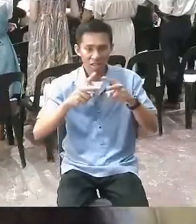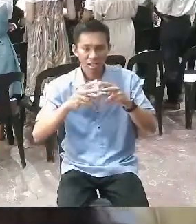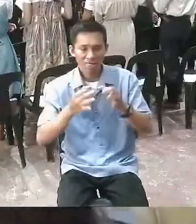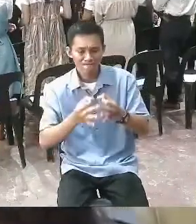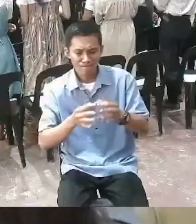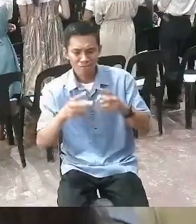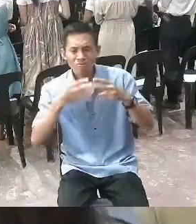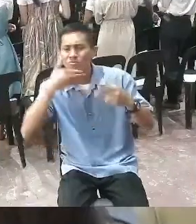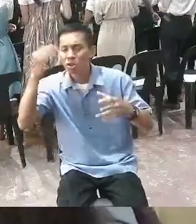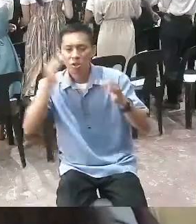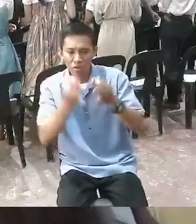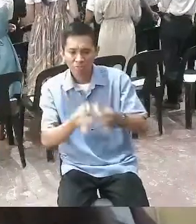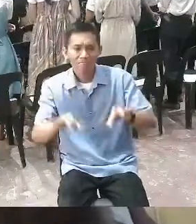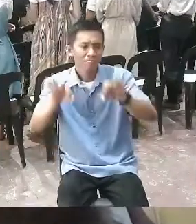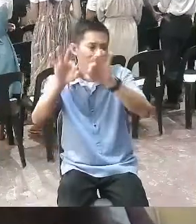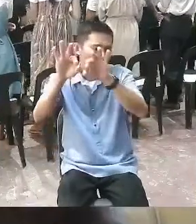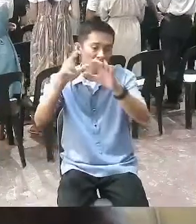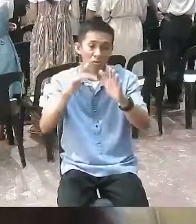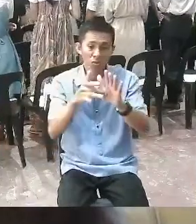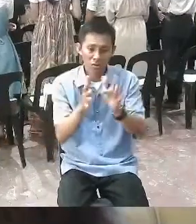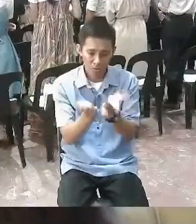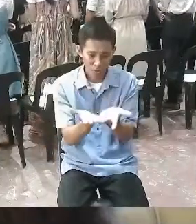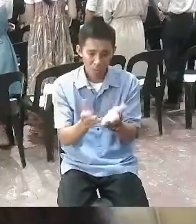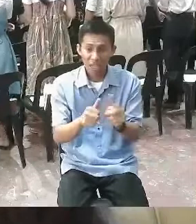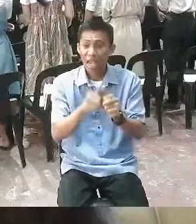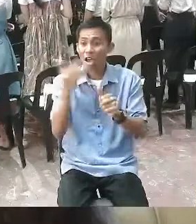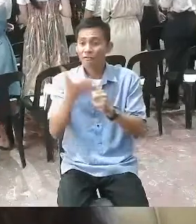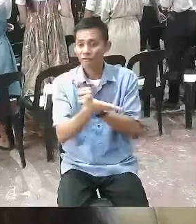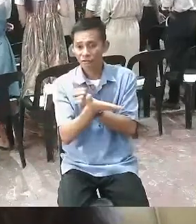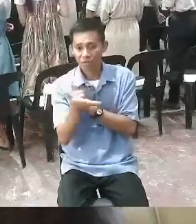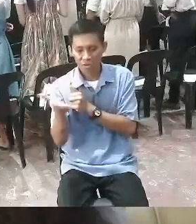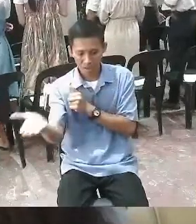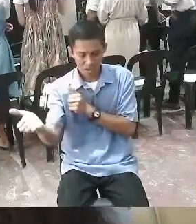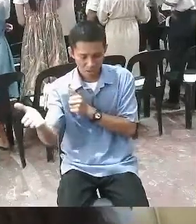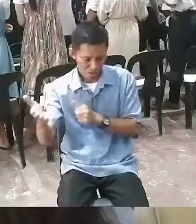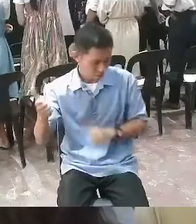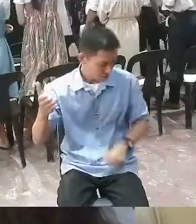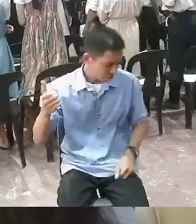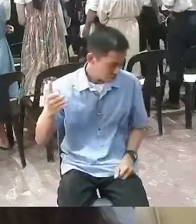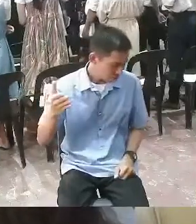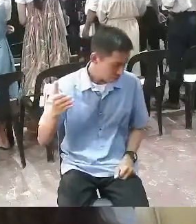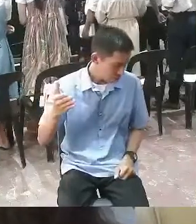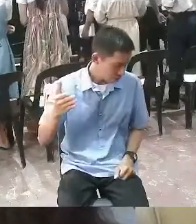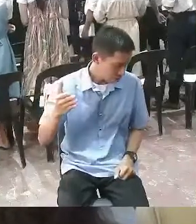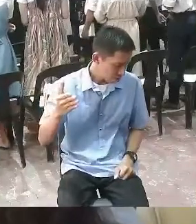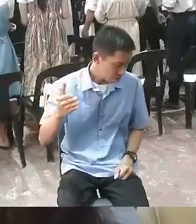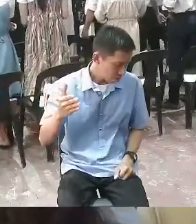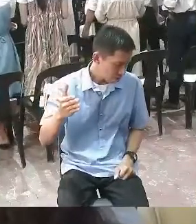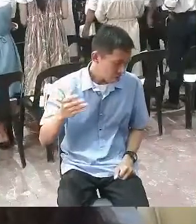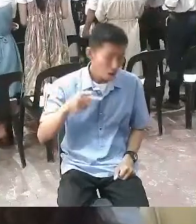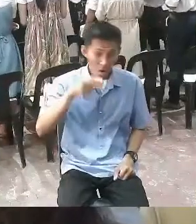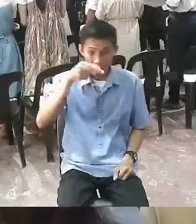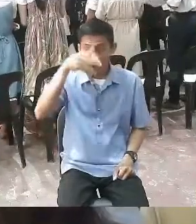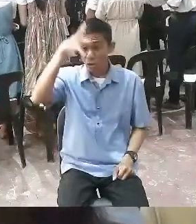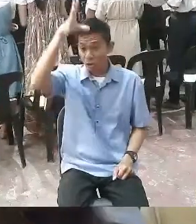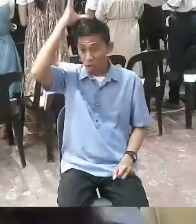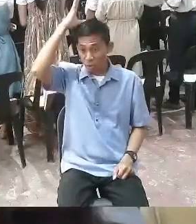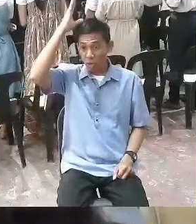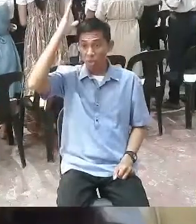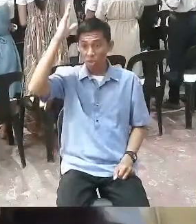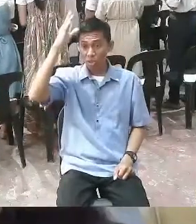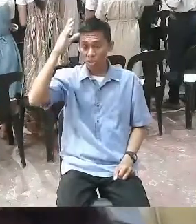verse in the Bible. Because everything in a nutshell is in Romans 4, verse